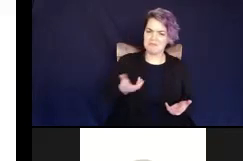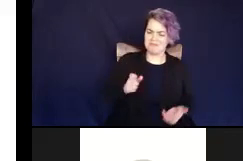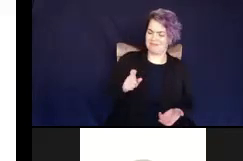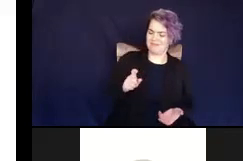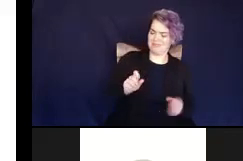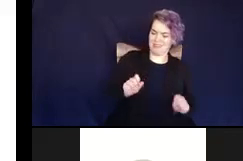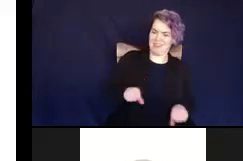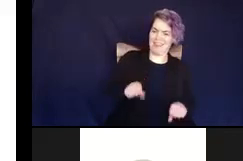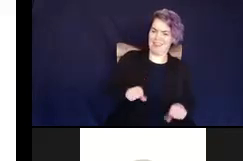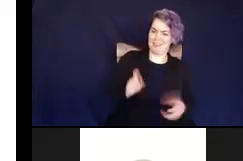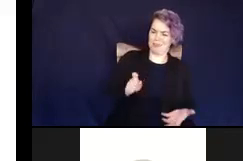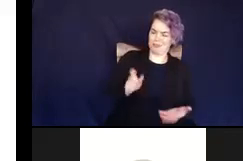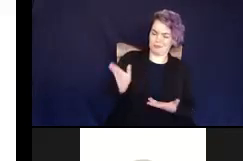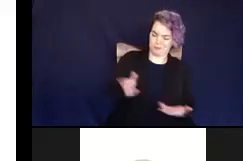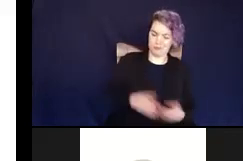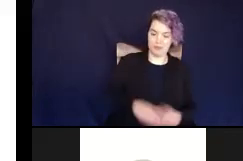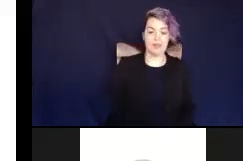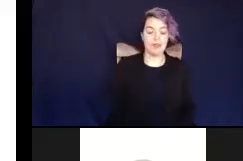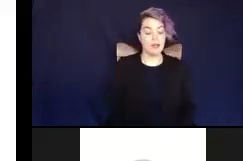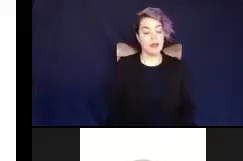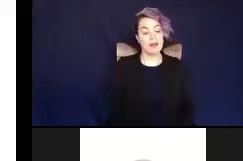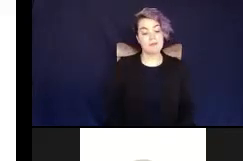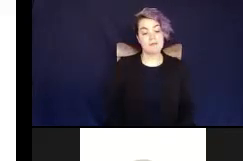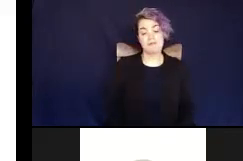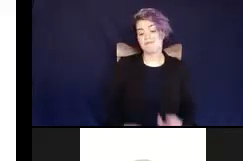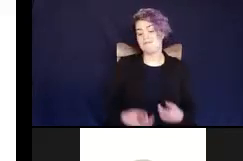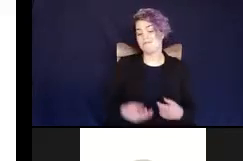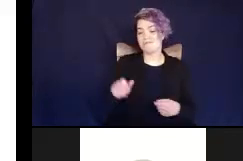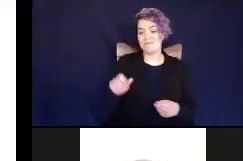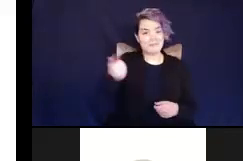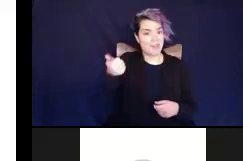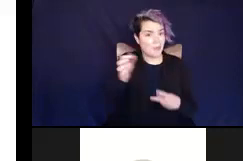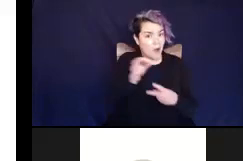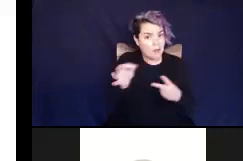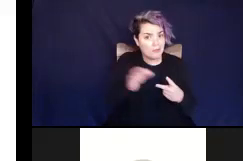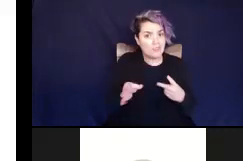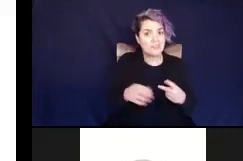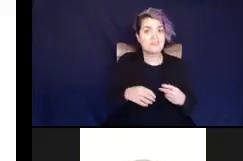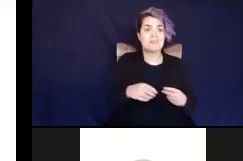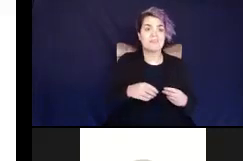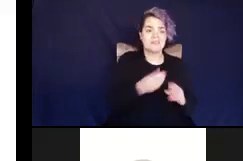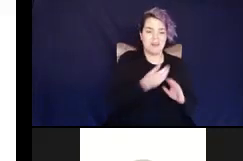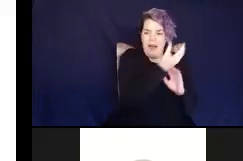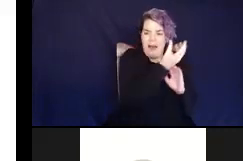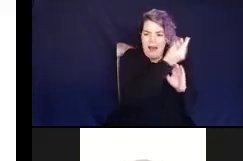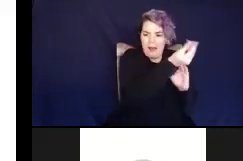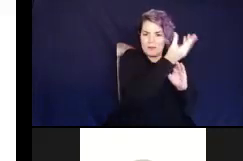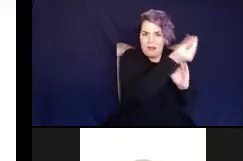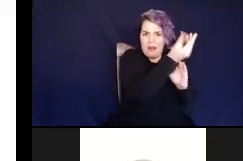And then outdoor visits are an option. They have been an option right now. And increasingly, you see